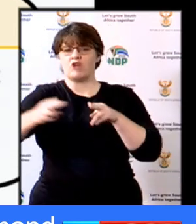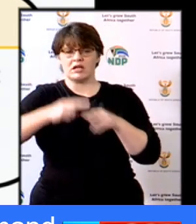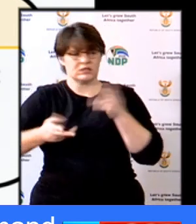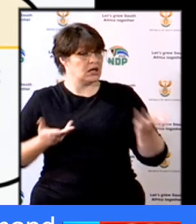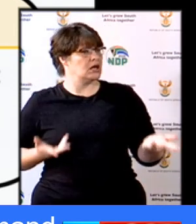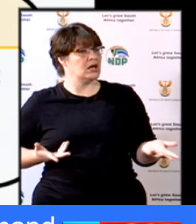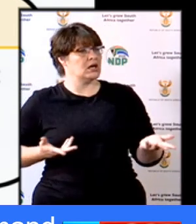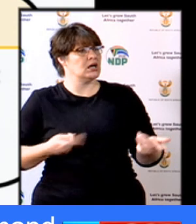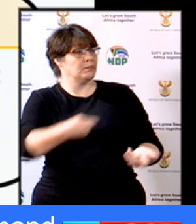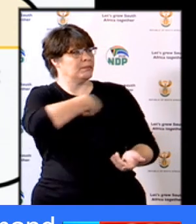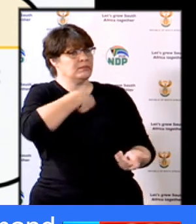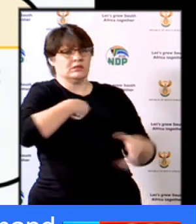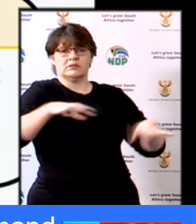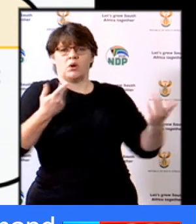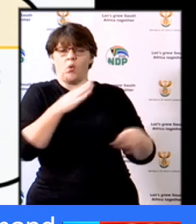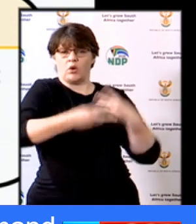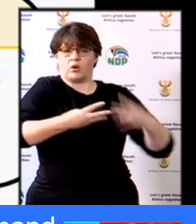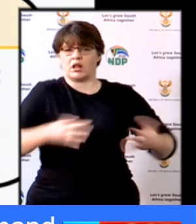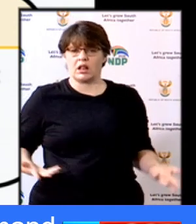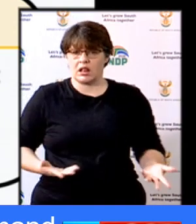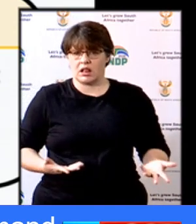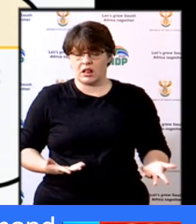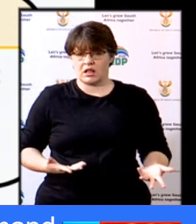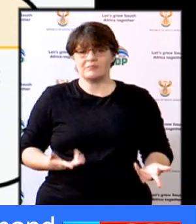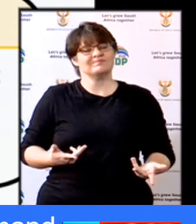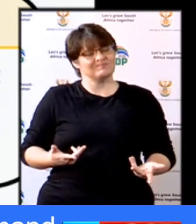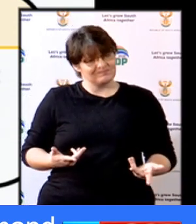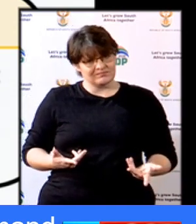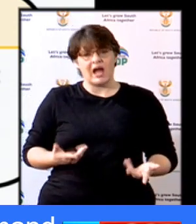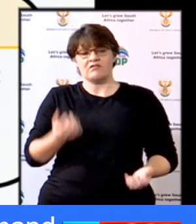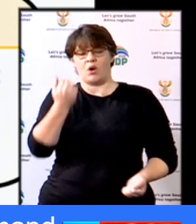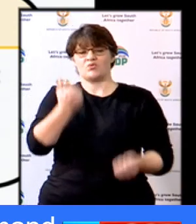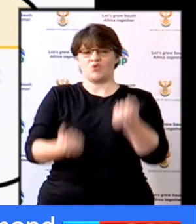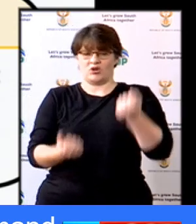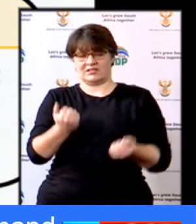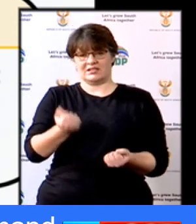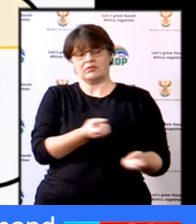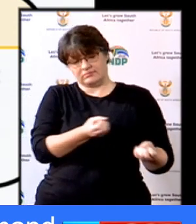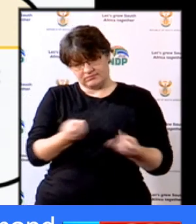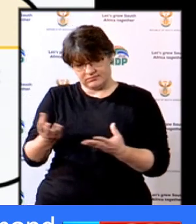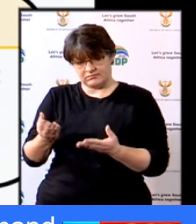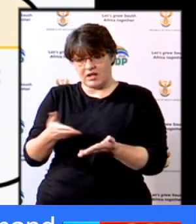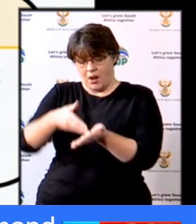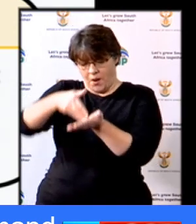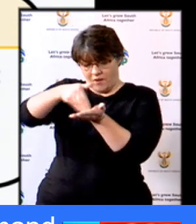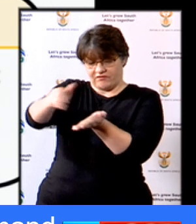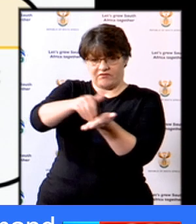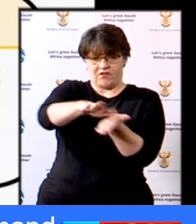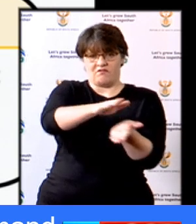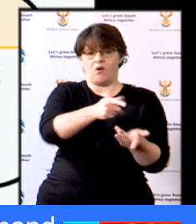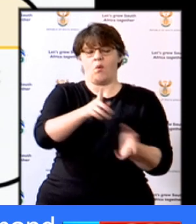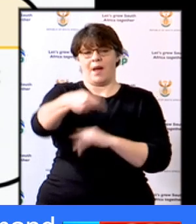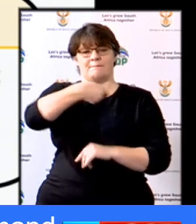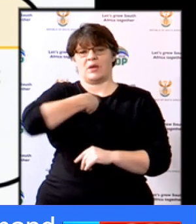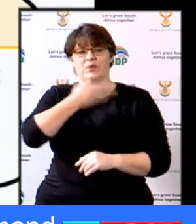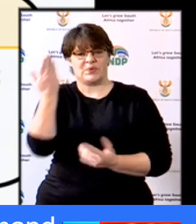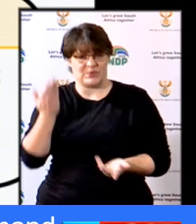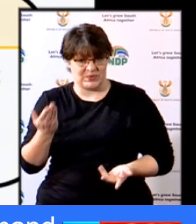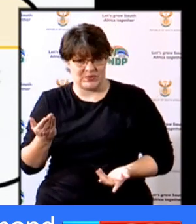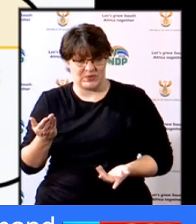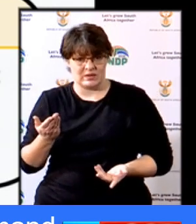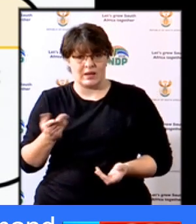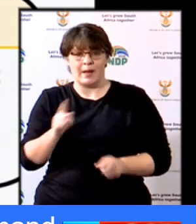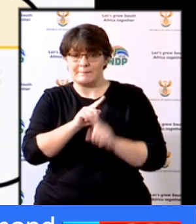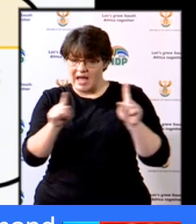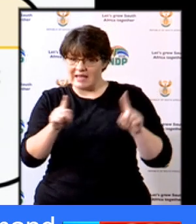the possibility of a competent court to grant an eviction order, provided it